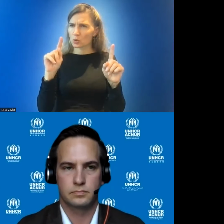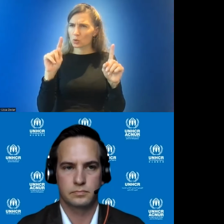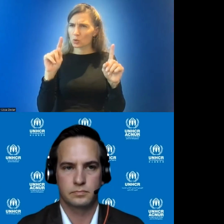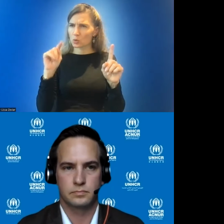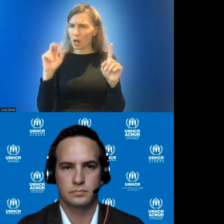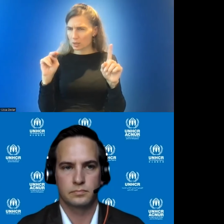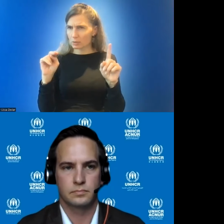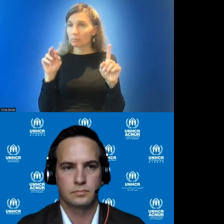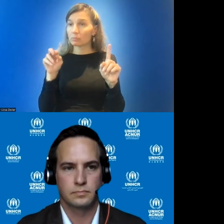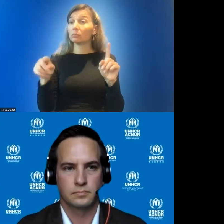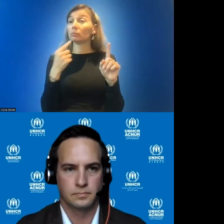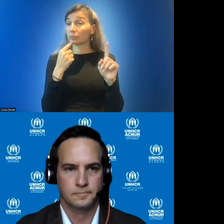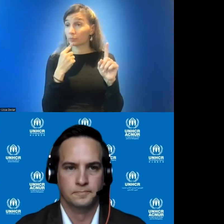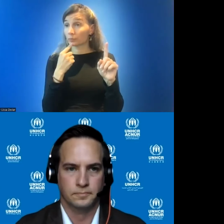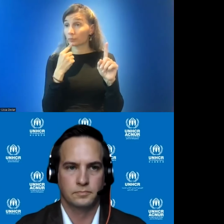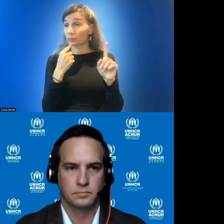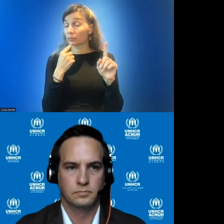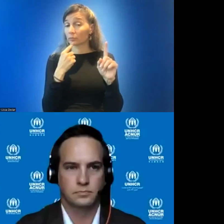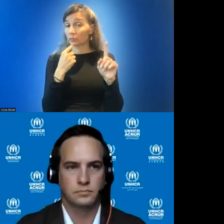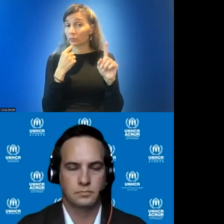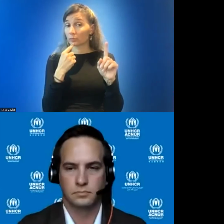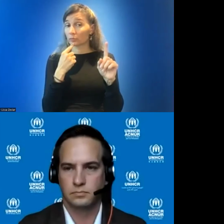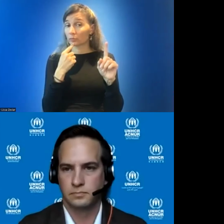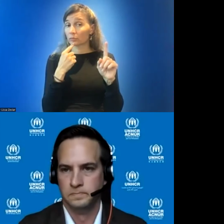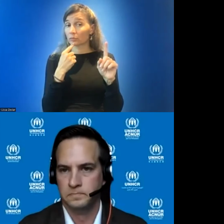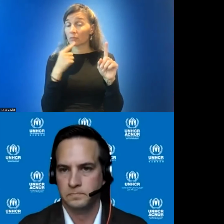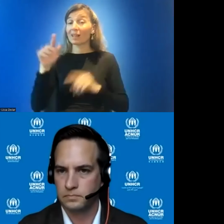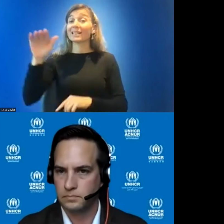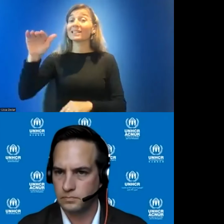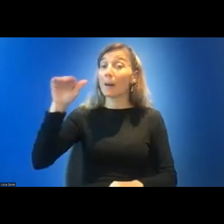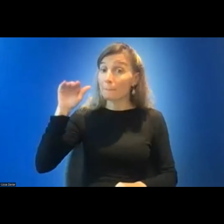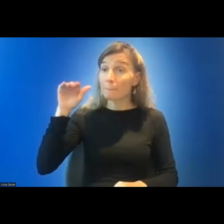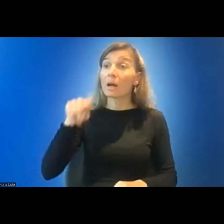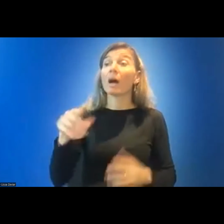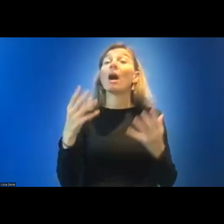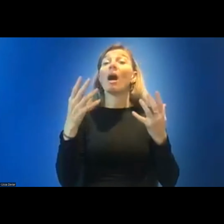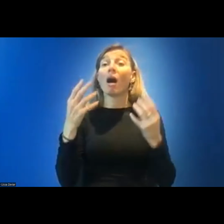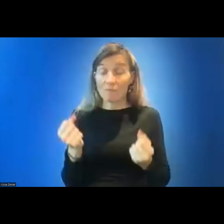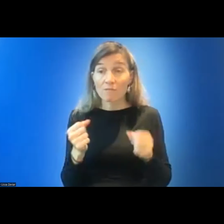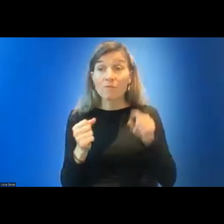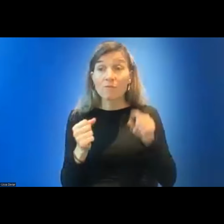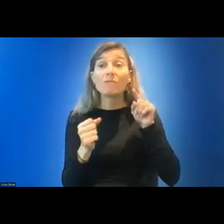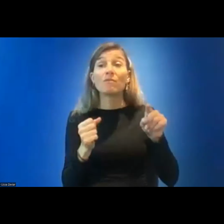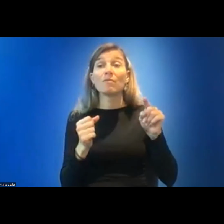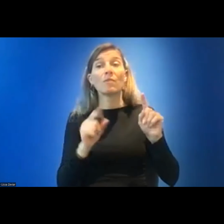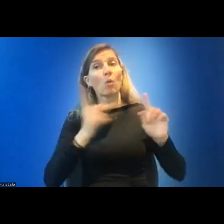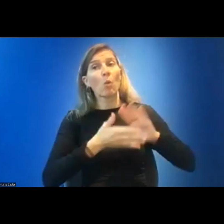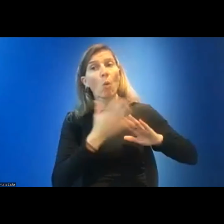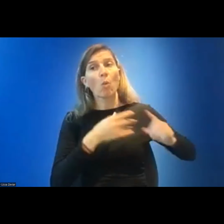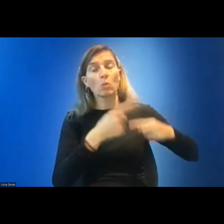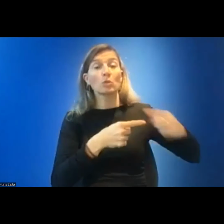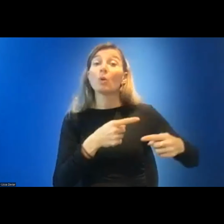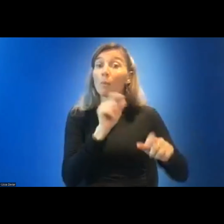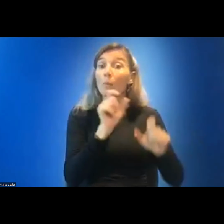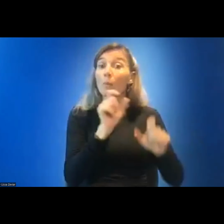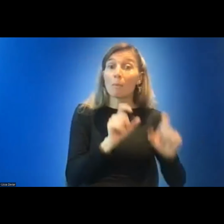operational aspect in Zambia. We have colleagues that are coming in the country as refugees, and mental health services